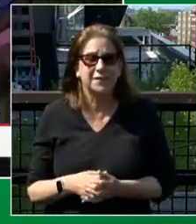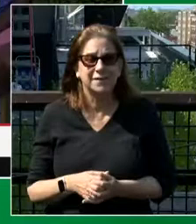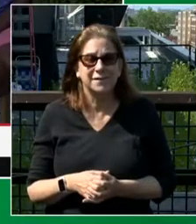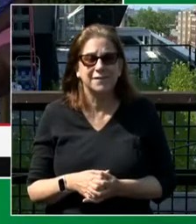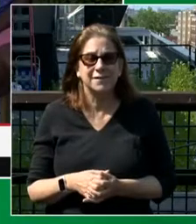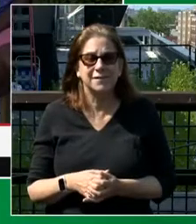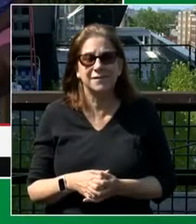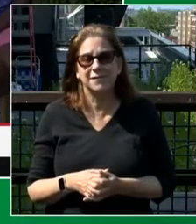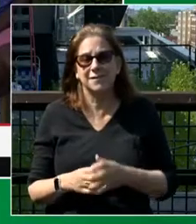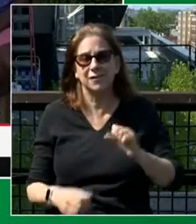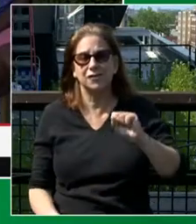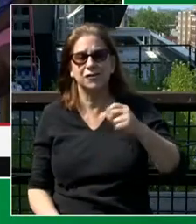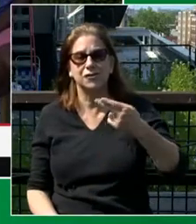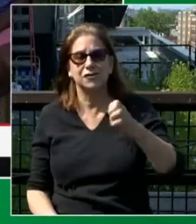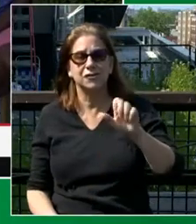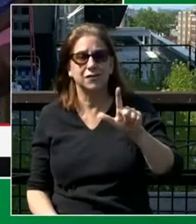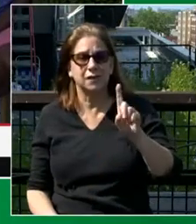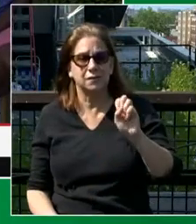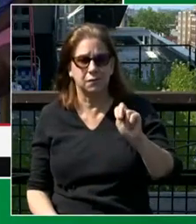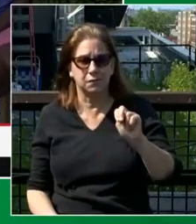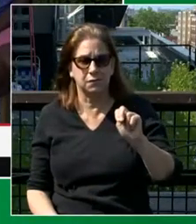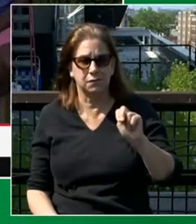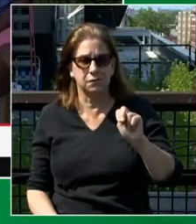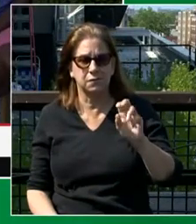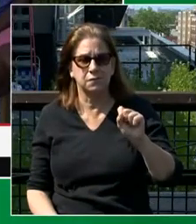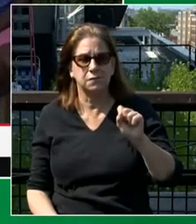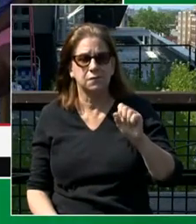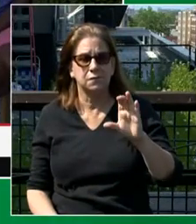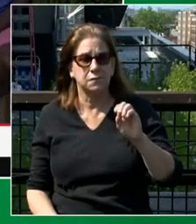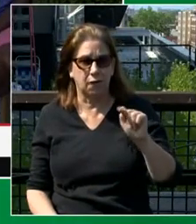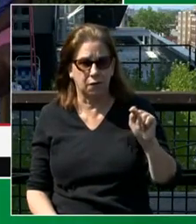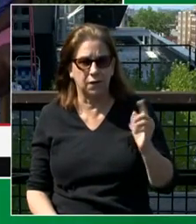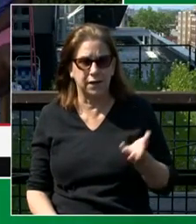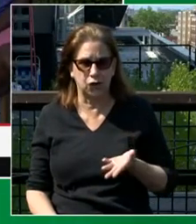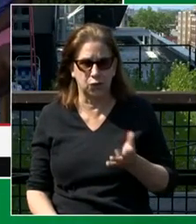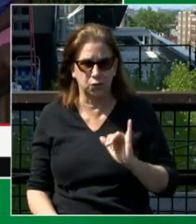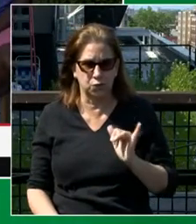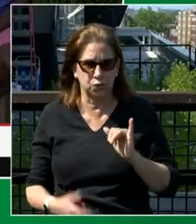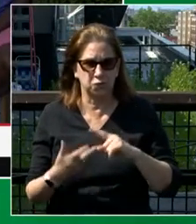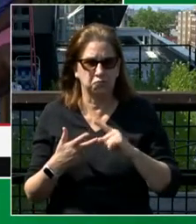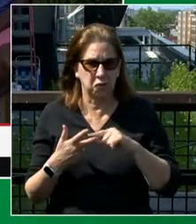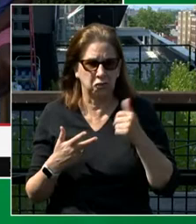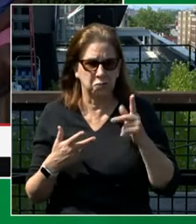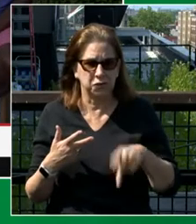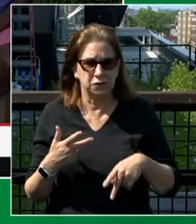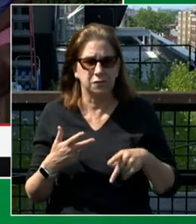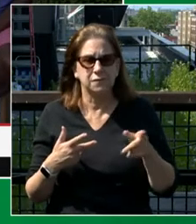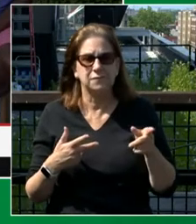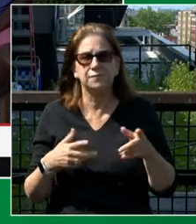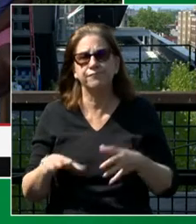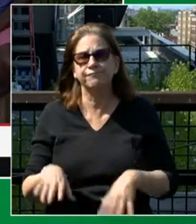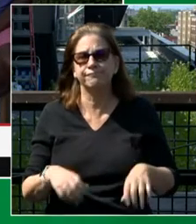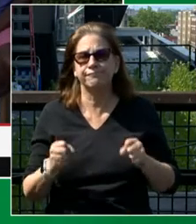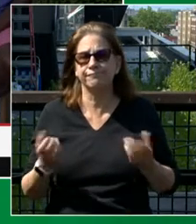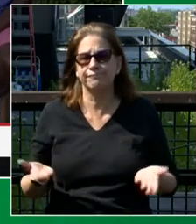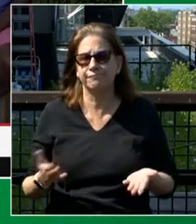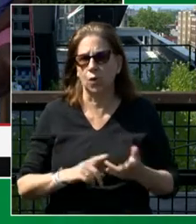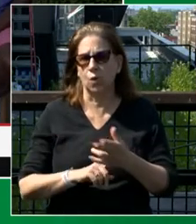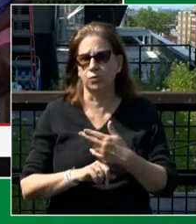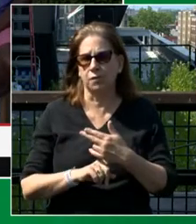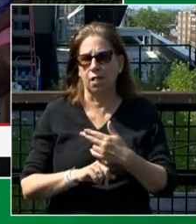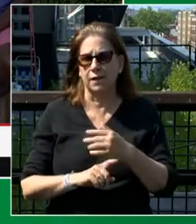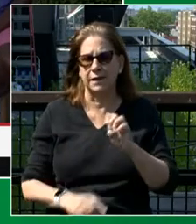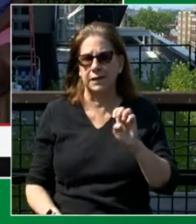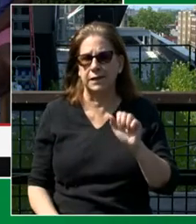purpose here at Eaton and is well known to the arts, cultural, and just everything that's cool